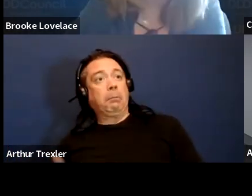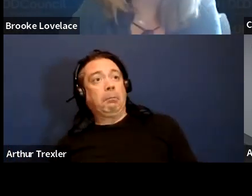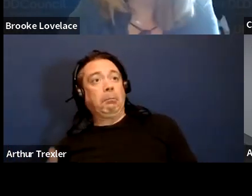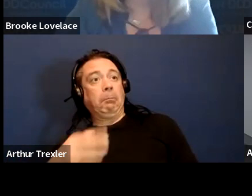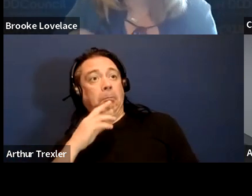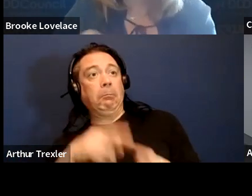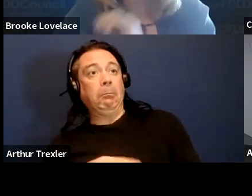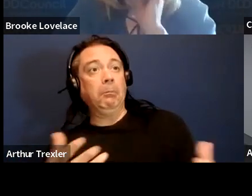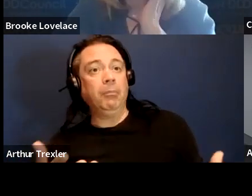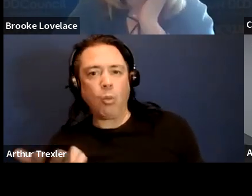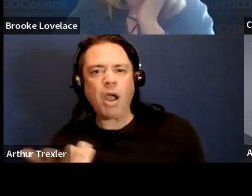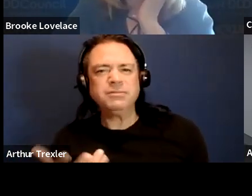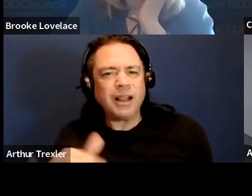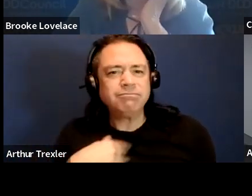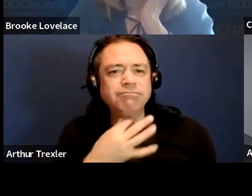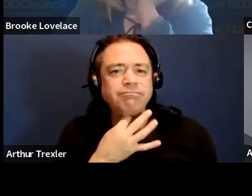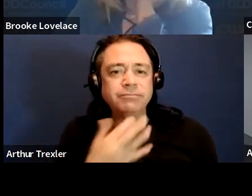thank you.